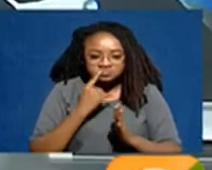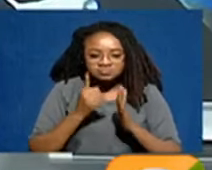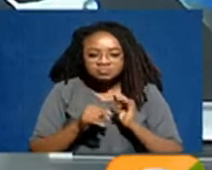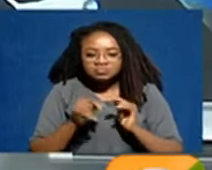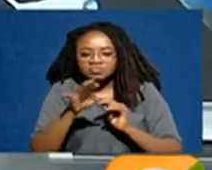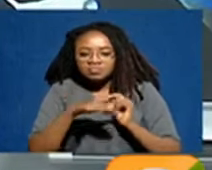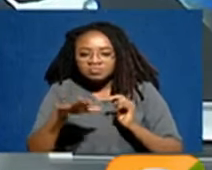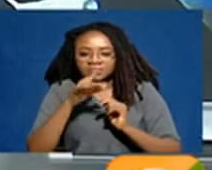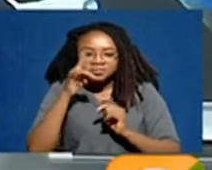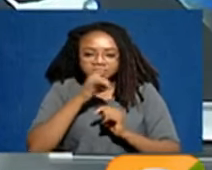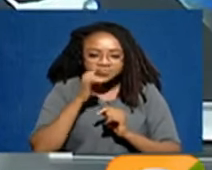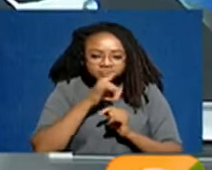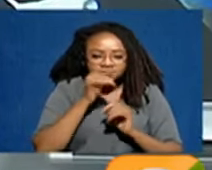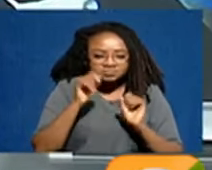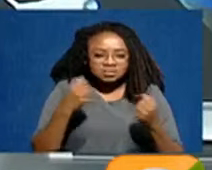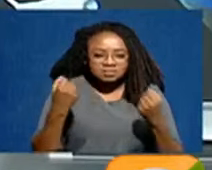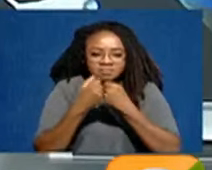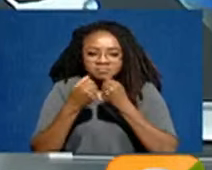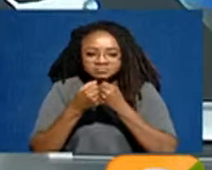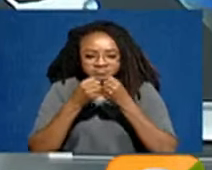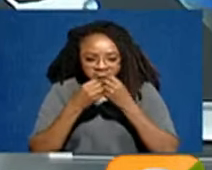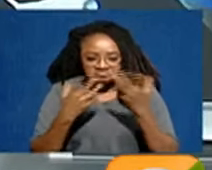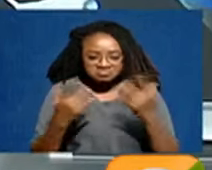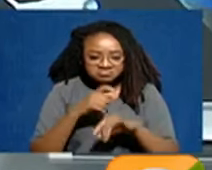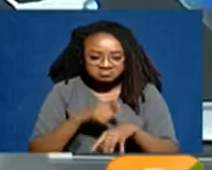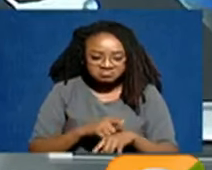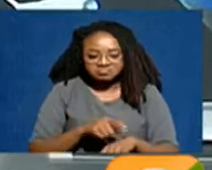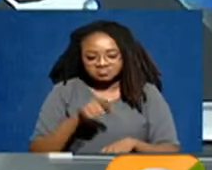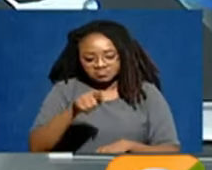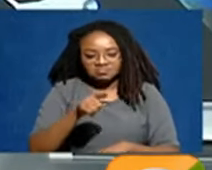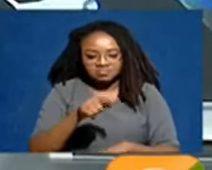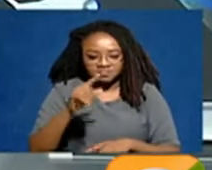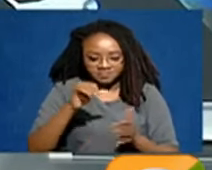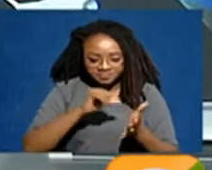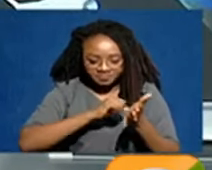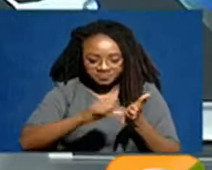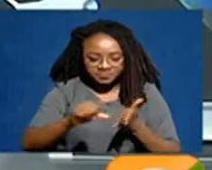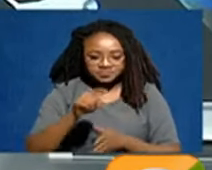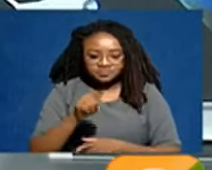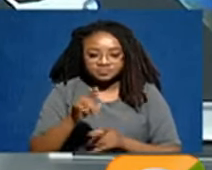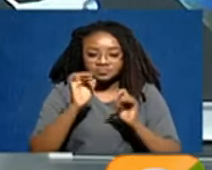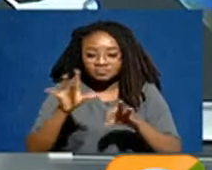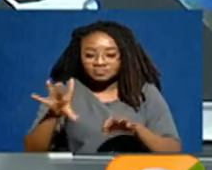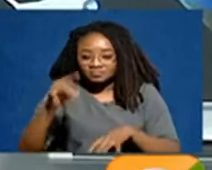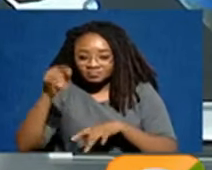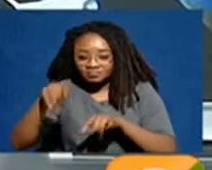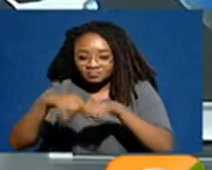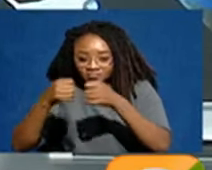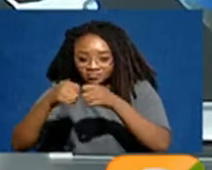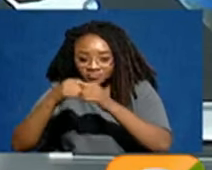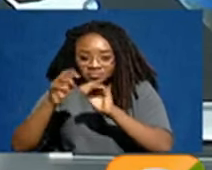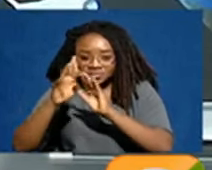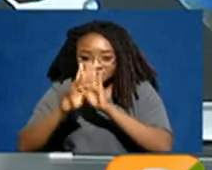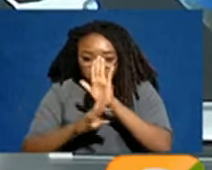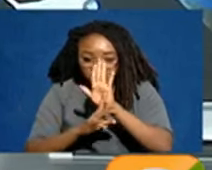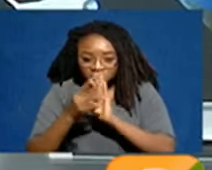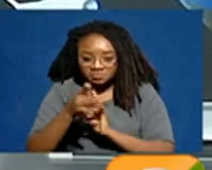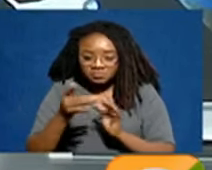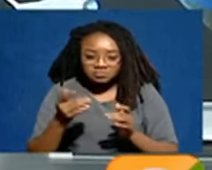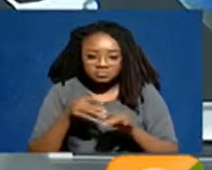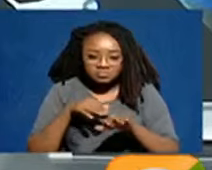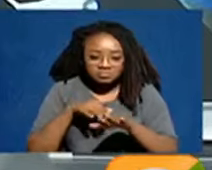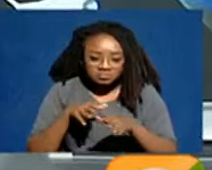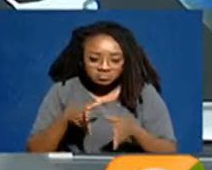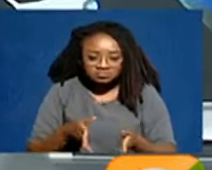spot areas will be dualled. The CS says there will be harsh punishment for those caught violating traffic rules, as Ayub